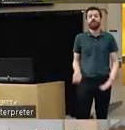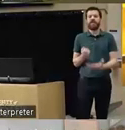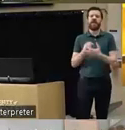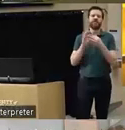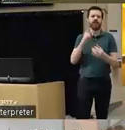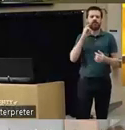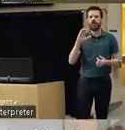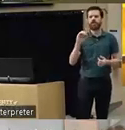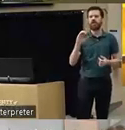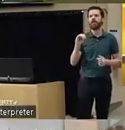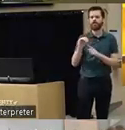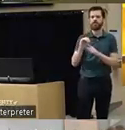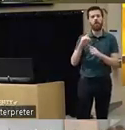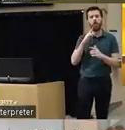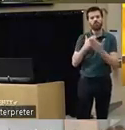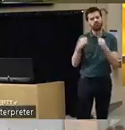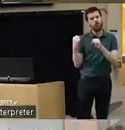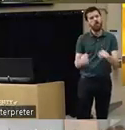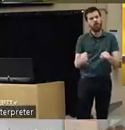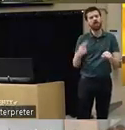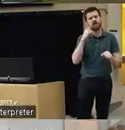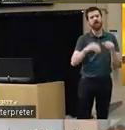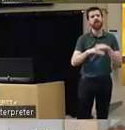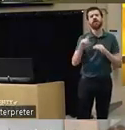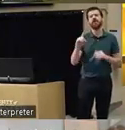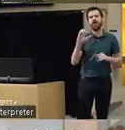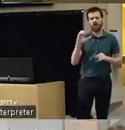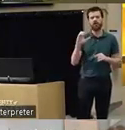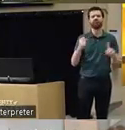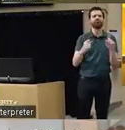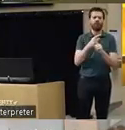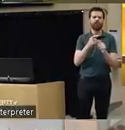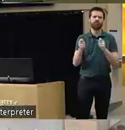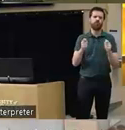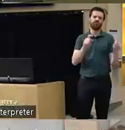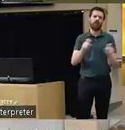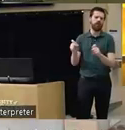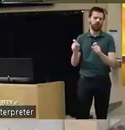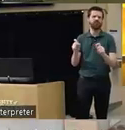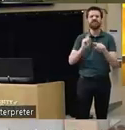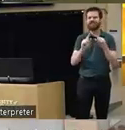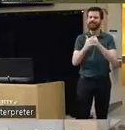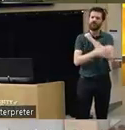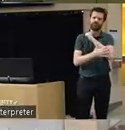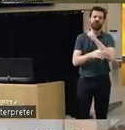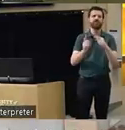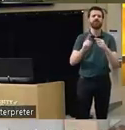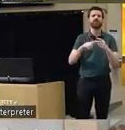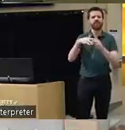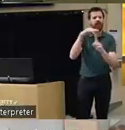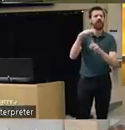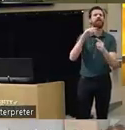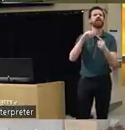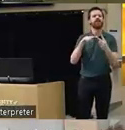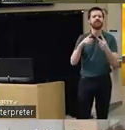is robust. I think we're up to about 100 randomized clinical control trials across multiple countries, multiple settings. Consistently,